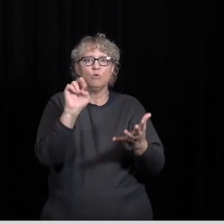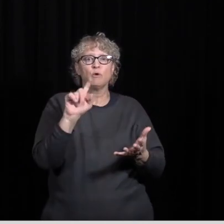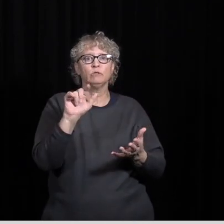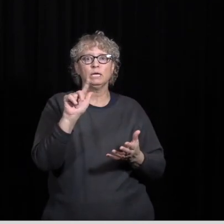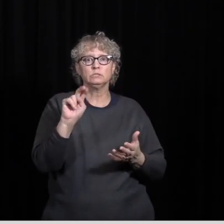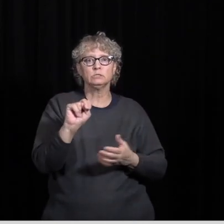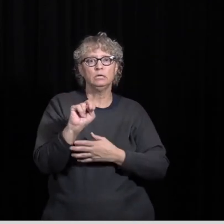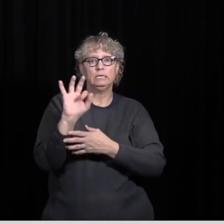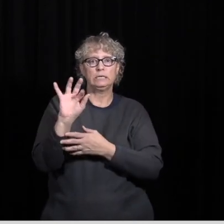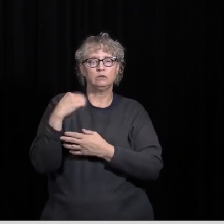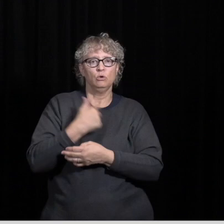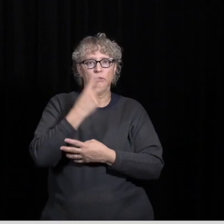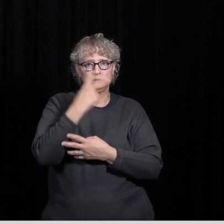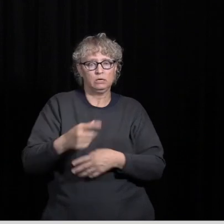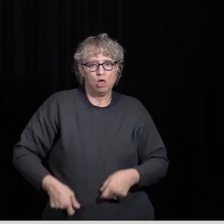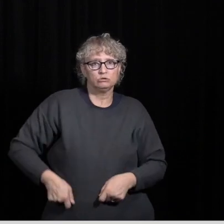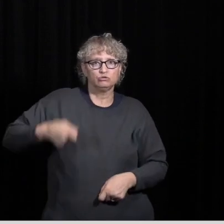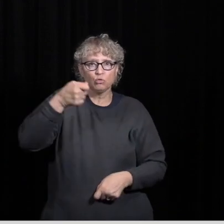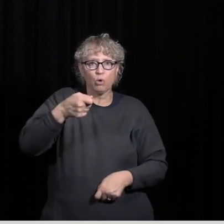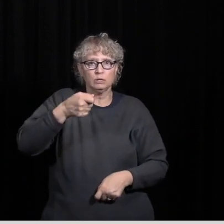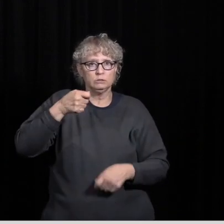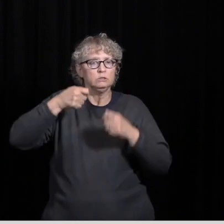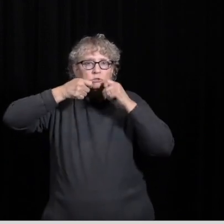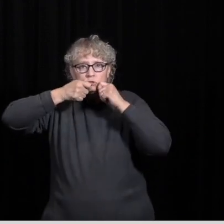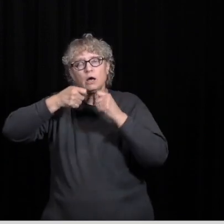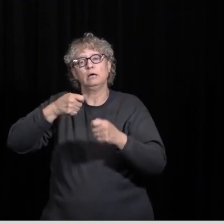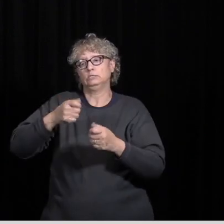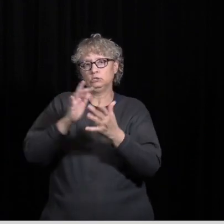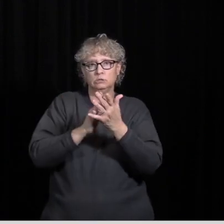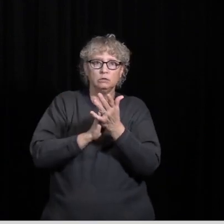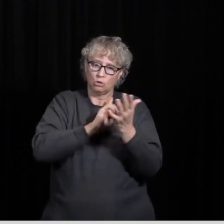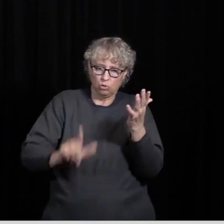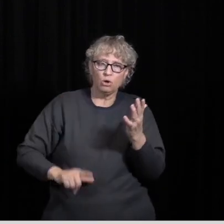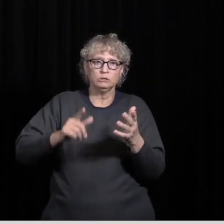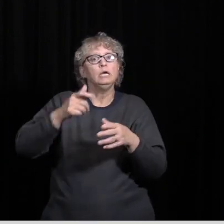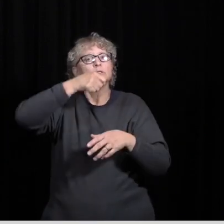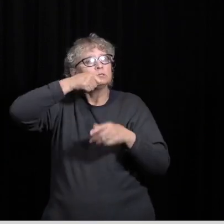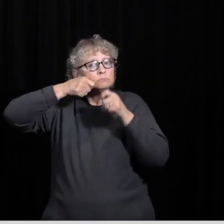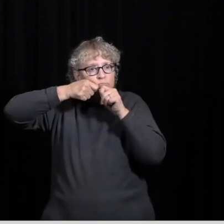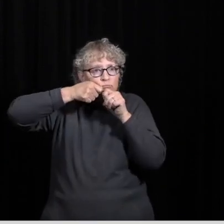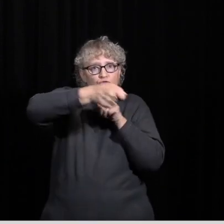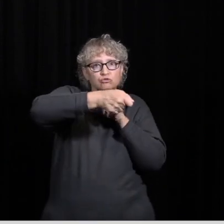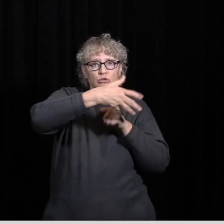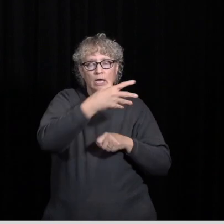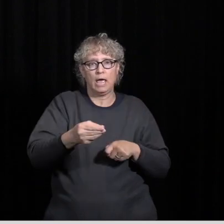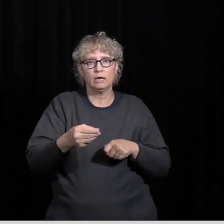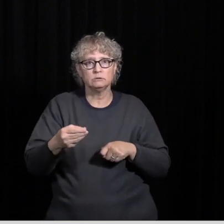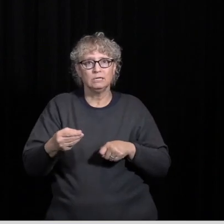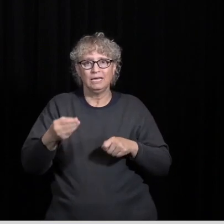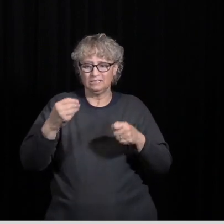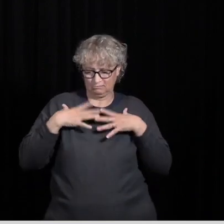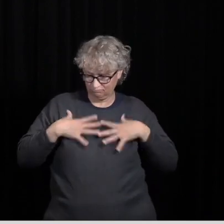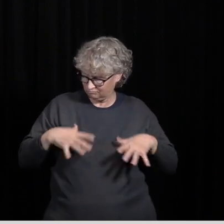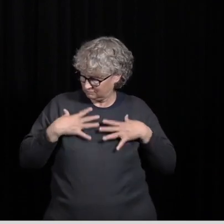the sword that comes out of the mouth of the Lord, it decimates everybody so that his vesture is dipped in the blood of the people that stand